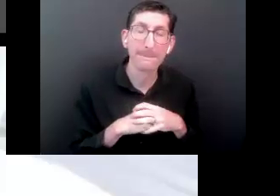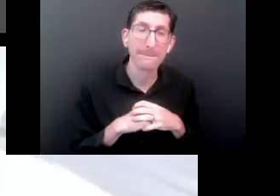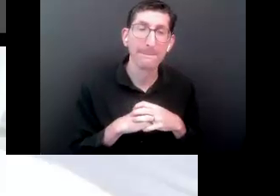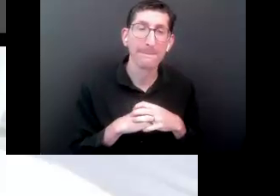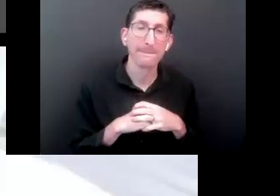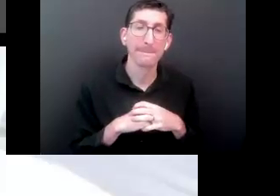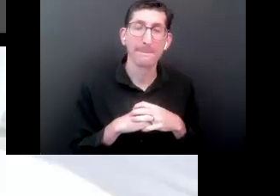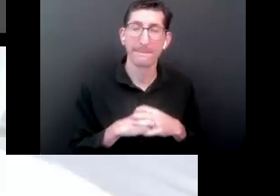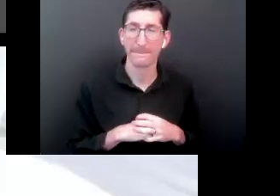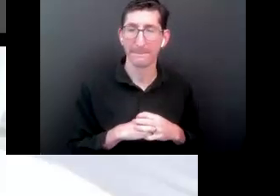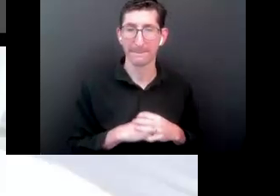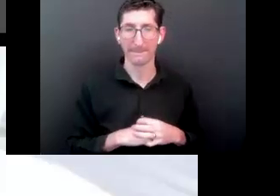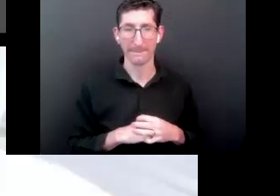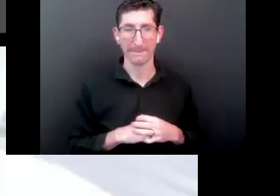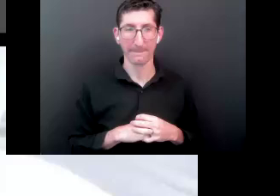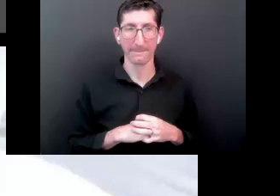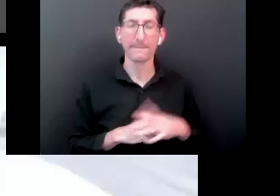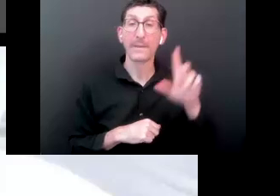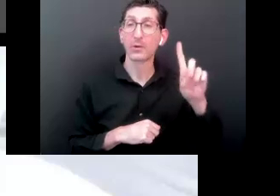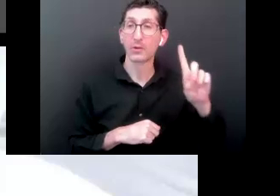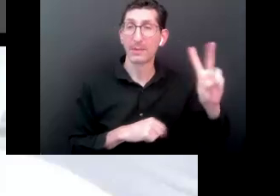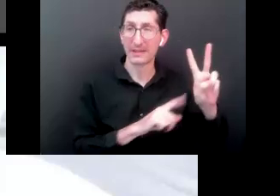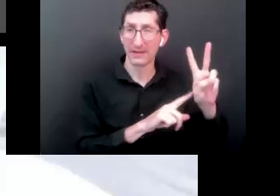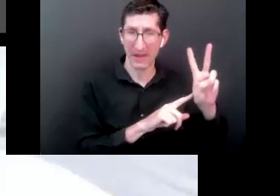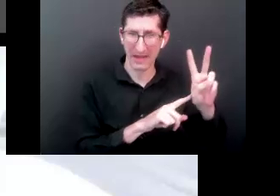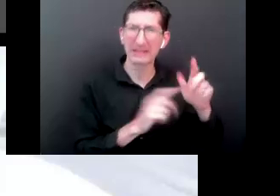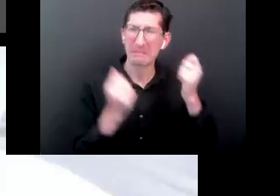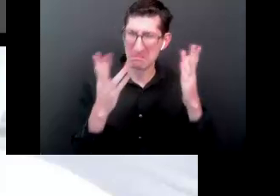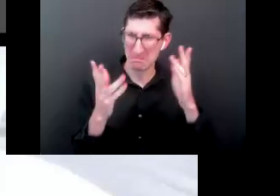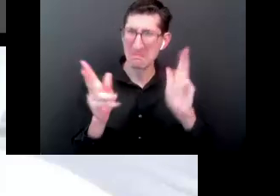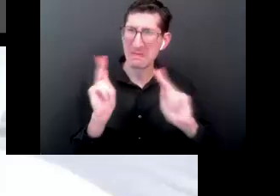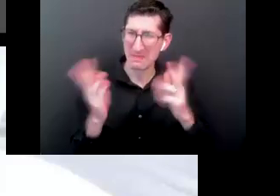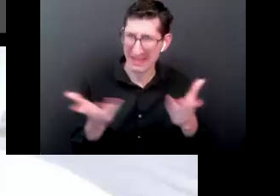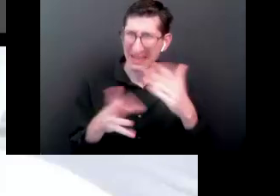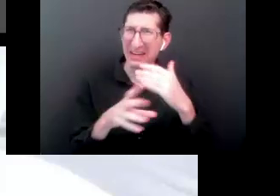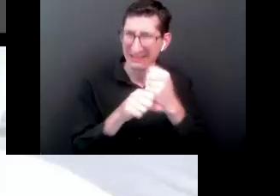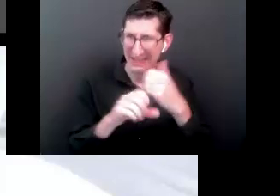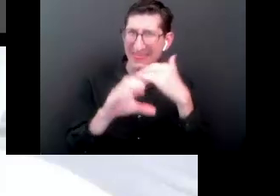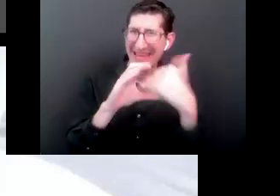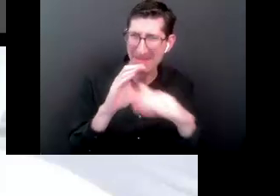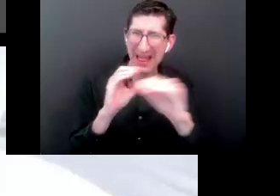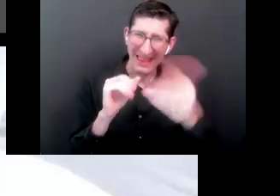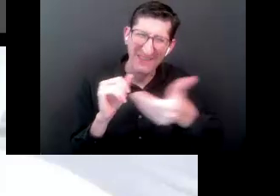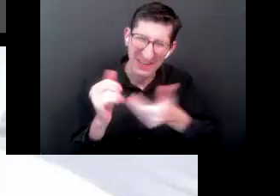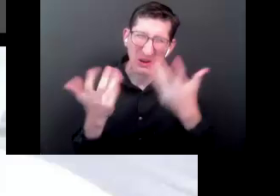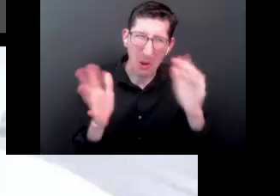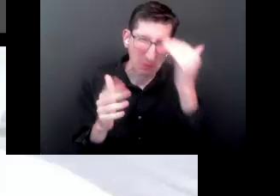So when we talk about domestic violence, probably many of you here, if you got the email and the invitation, you know this, but I'm